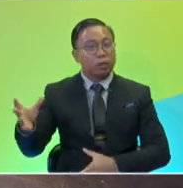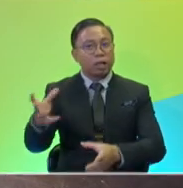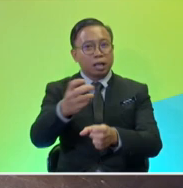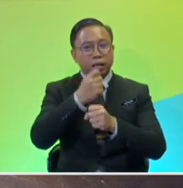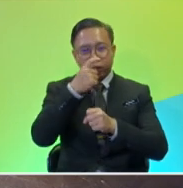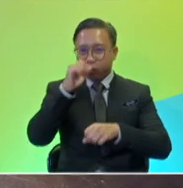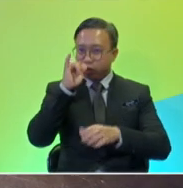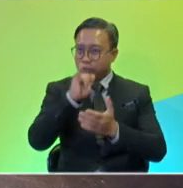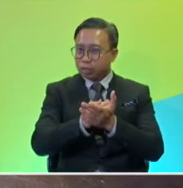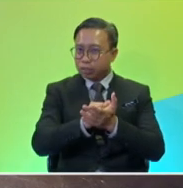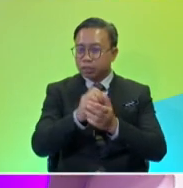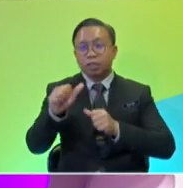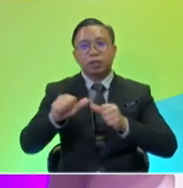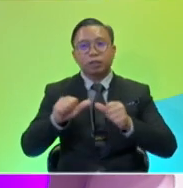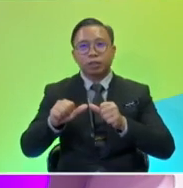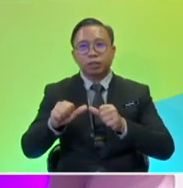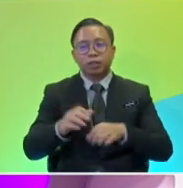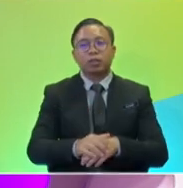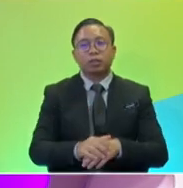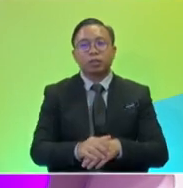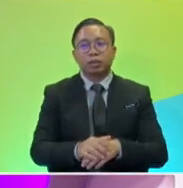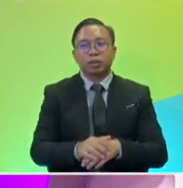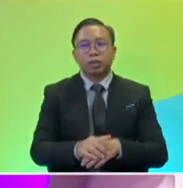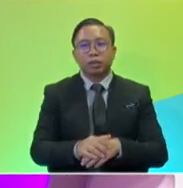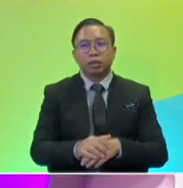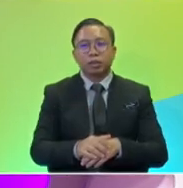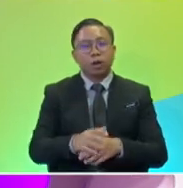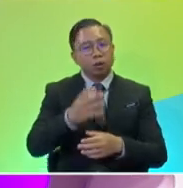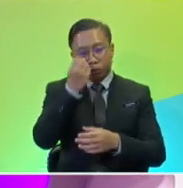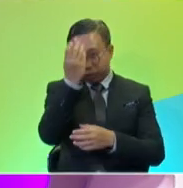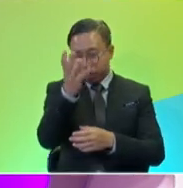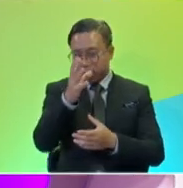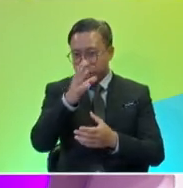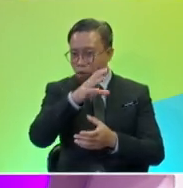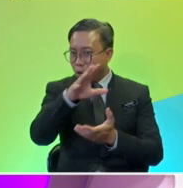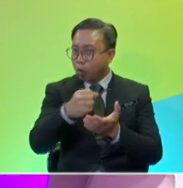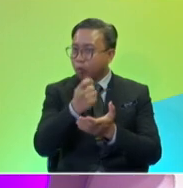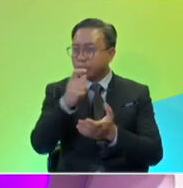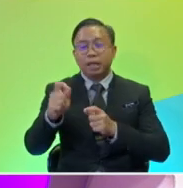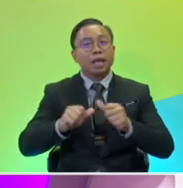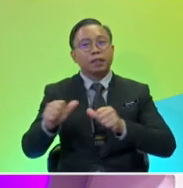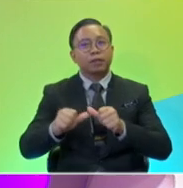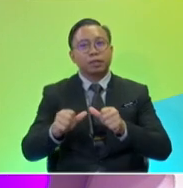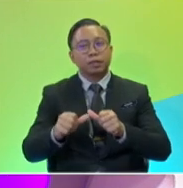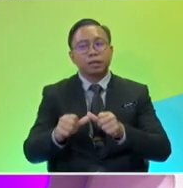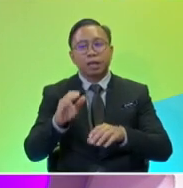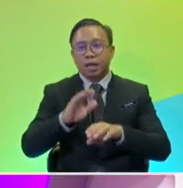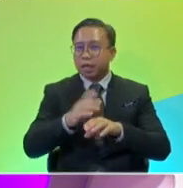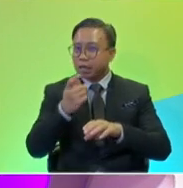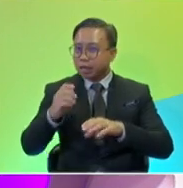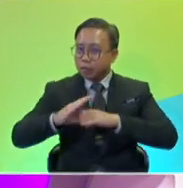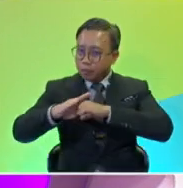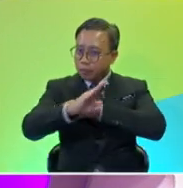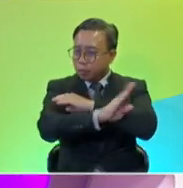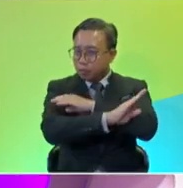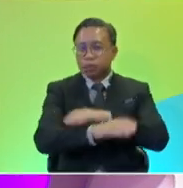this activity, teacher? I think all of them managed to tell all the activities that they used to do at the beach correctly.